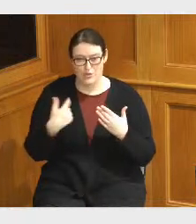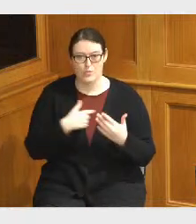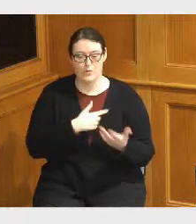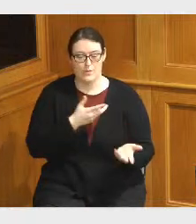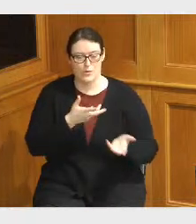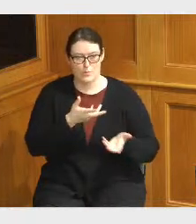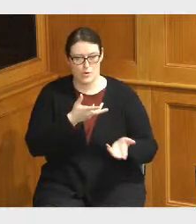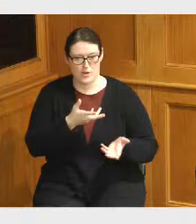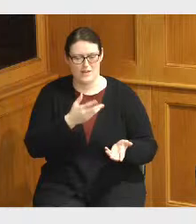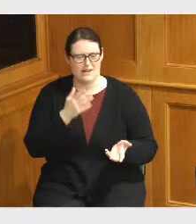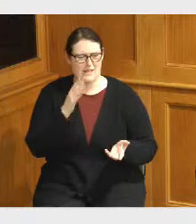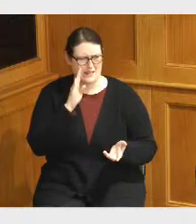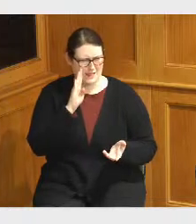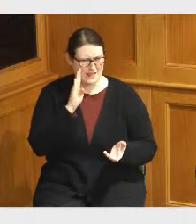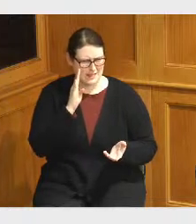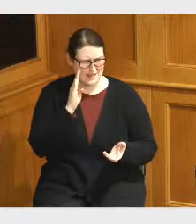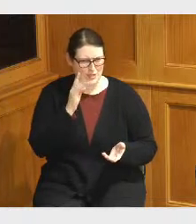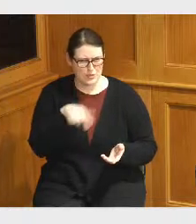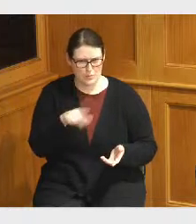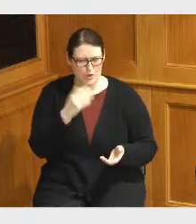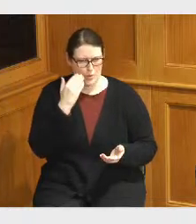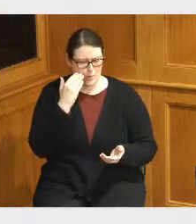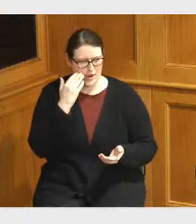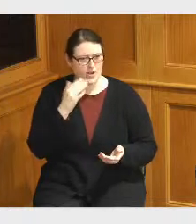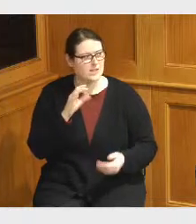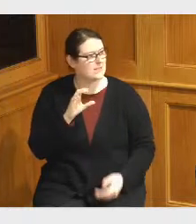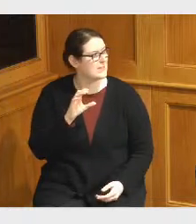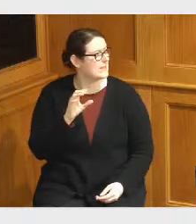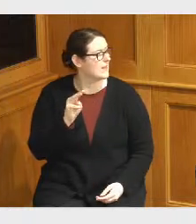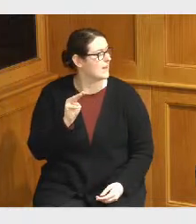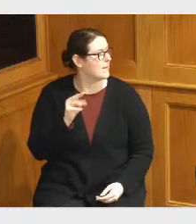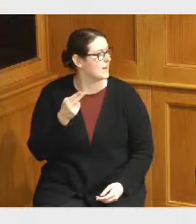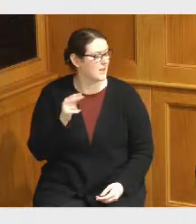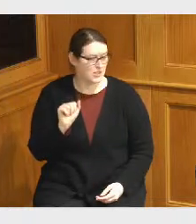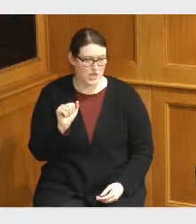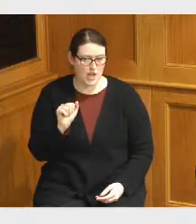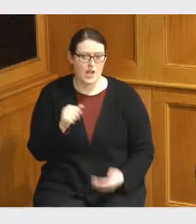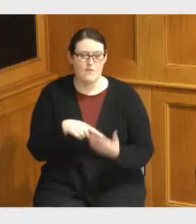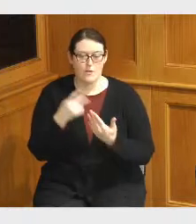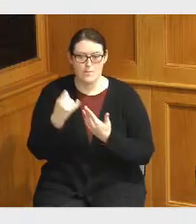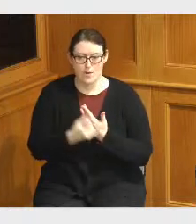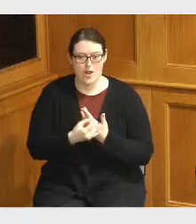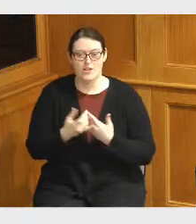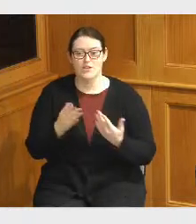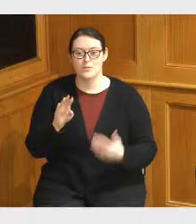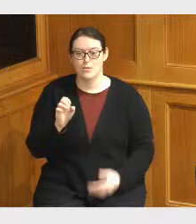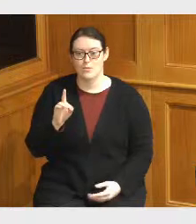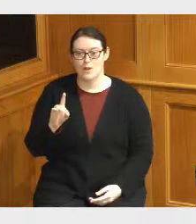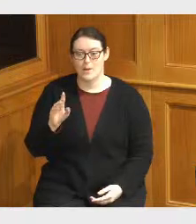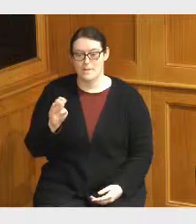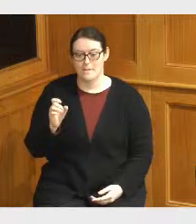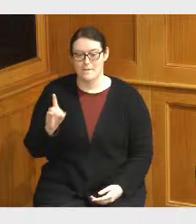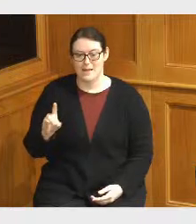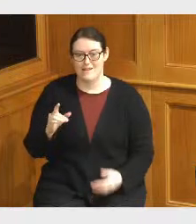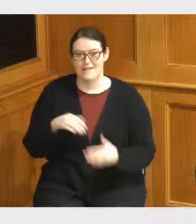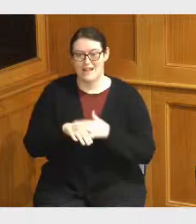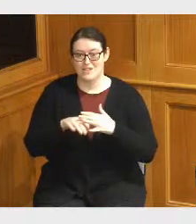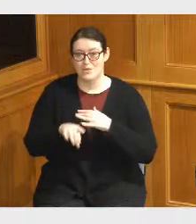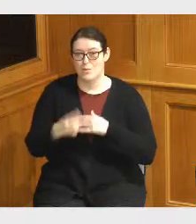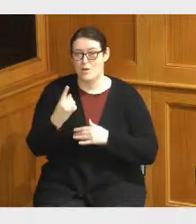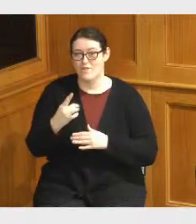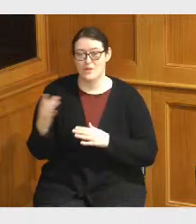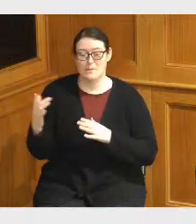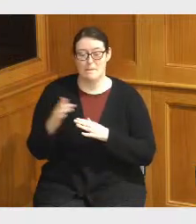working, I think the board is aware, with CMHA on projects to bring broadband access to one of their largest